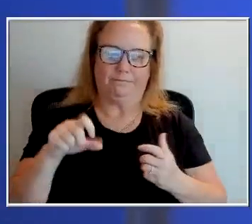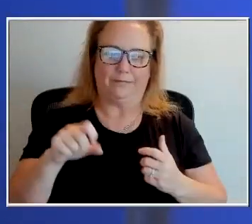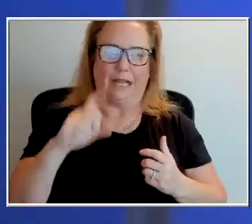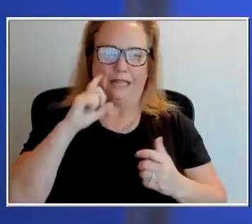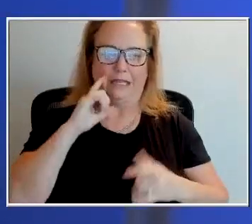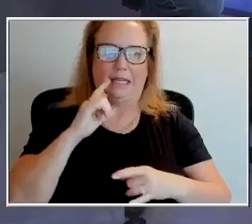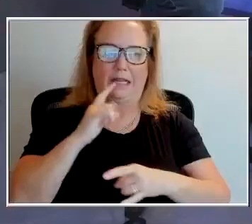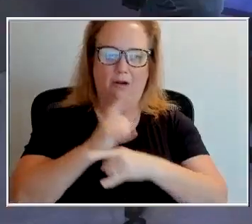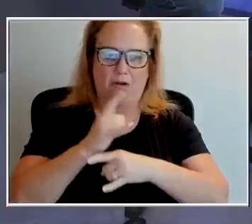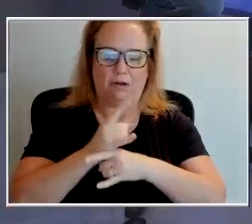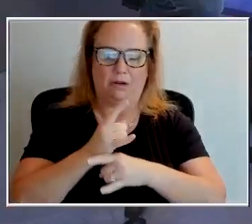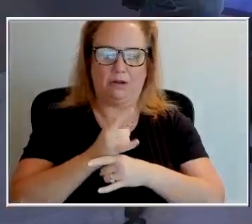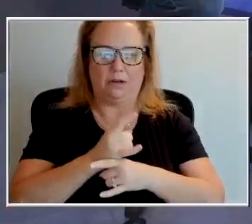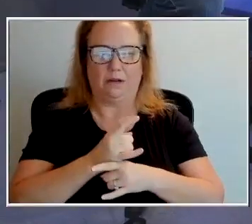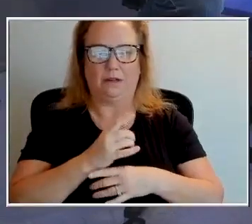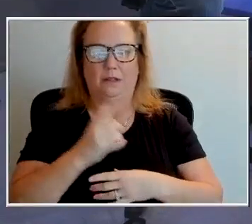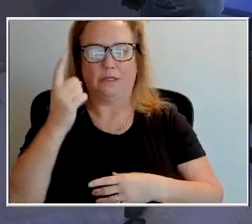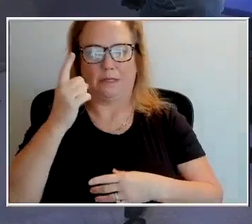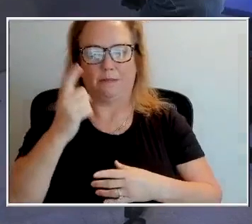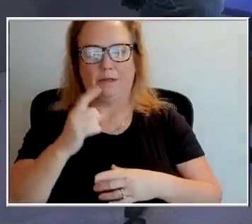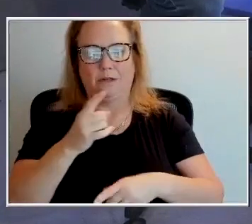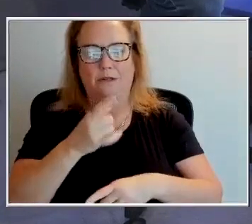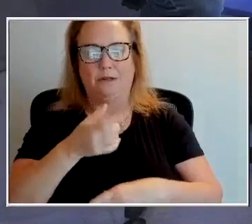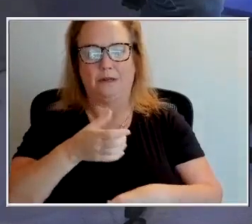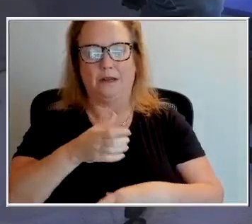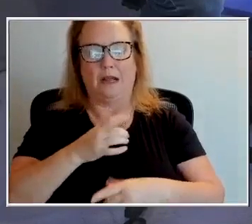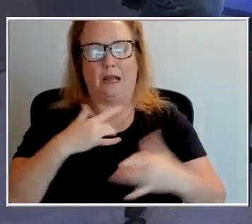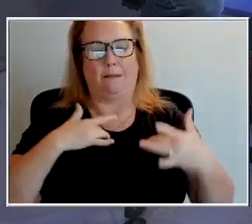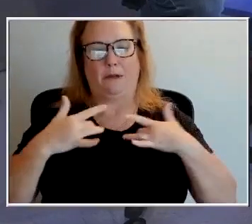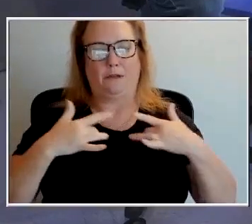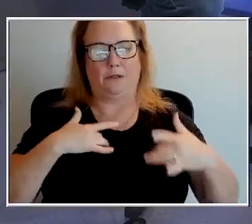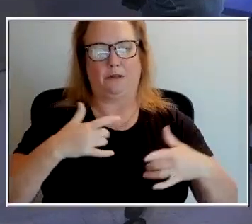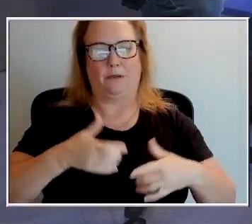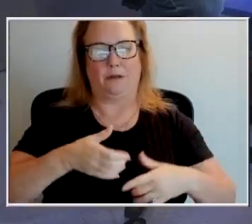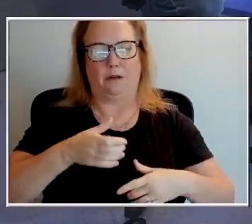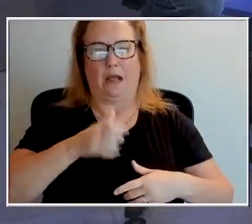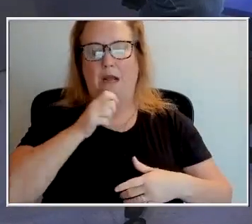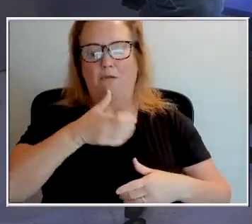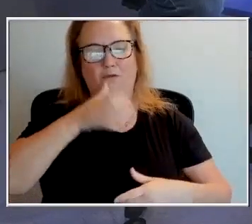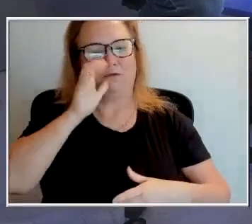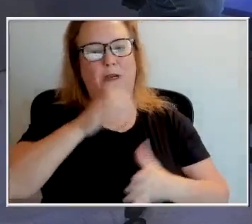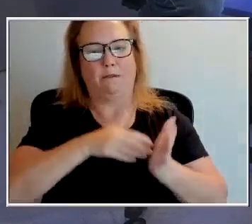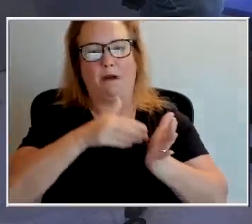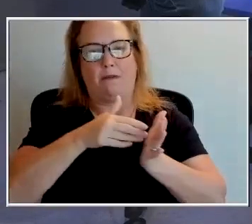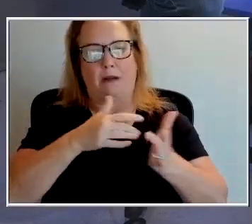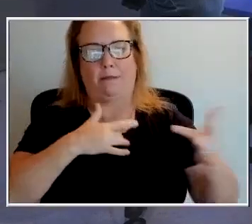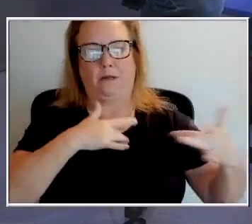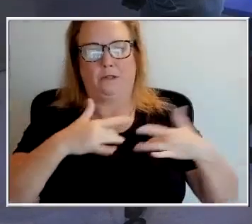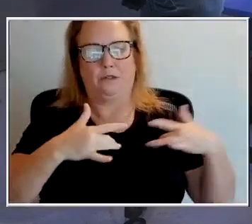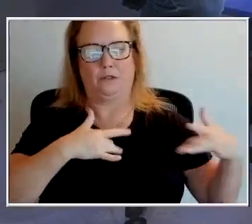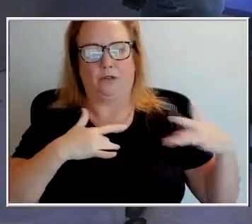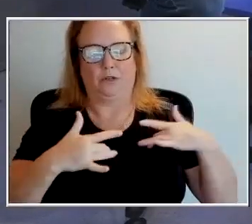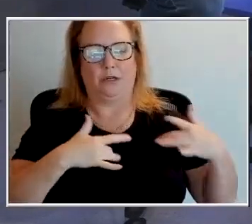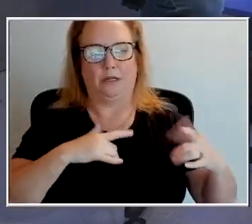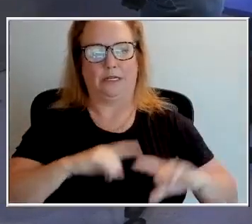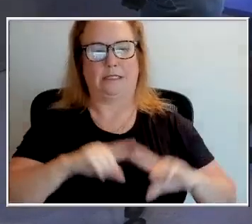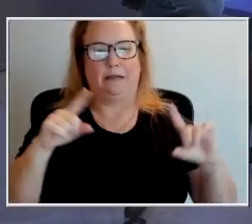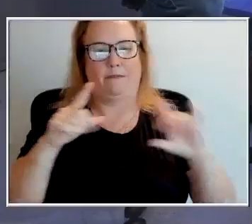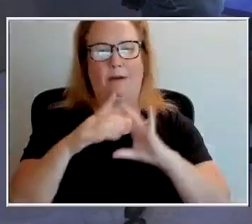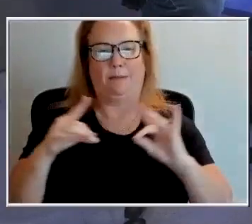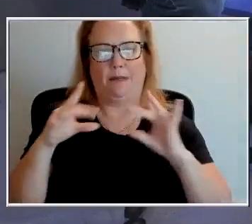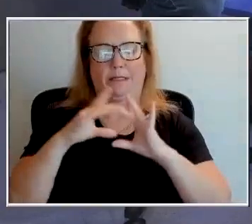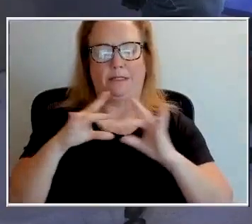I think there's something to this that I'm a little concerned about. Now, I don't actually drink very much, but I would be concerned because that's such a different message than had been